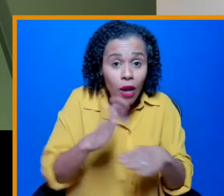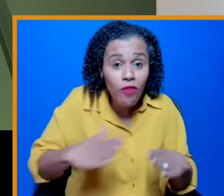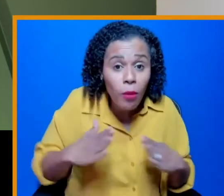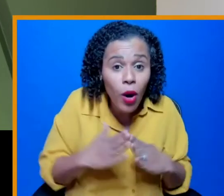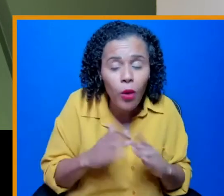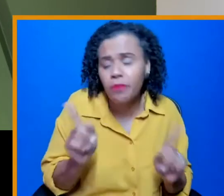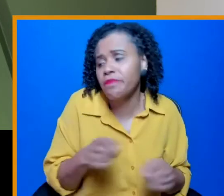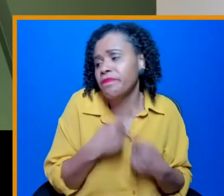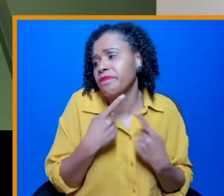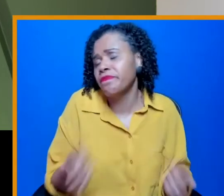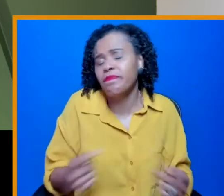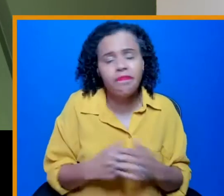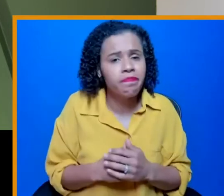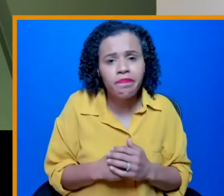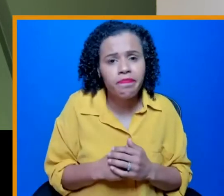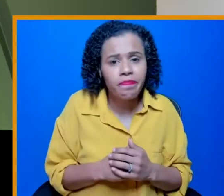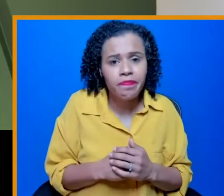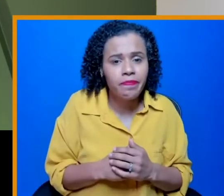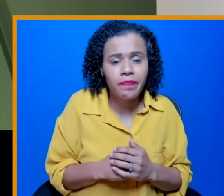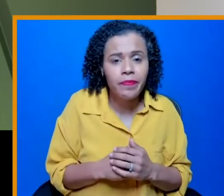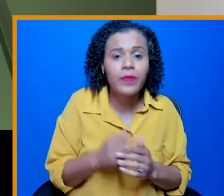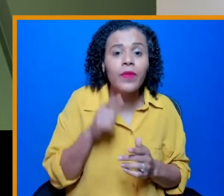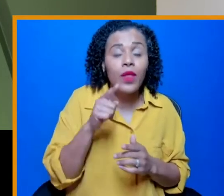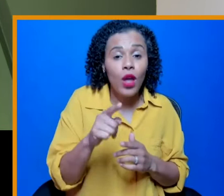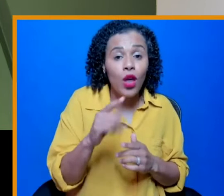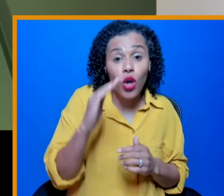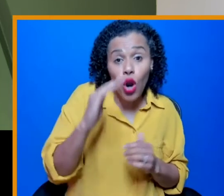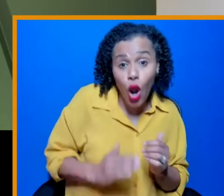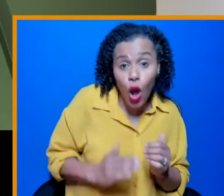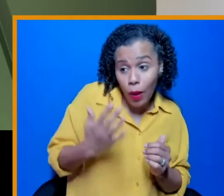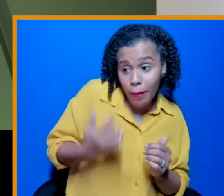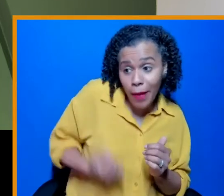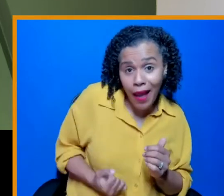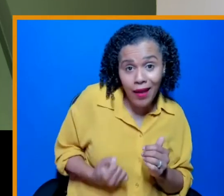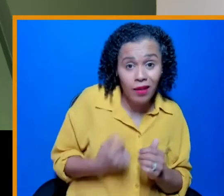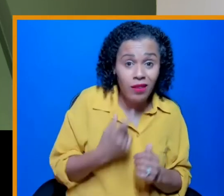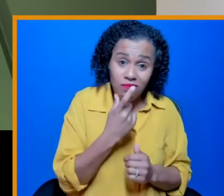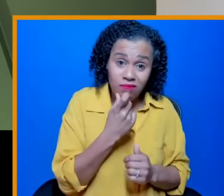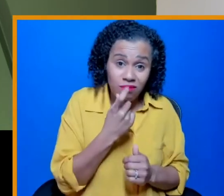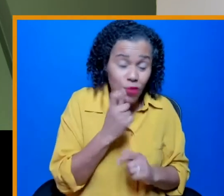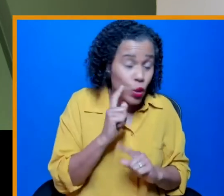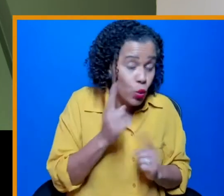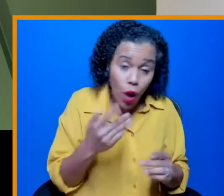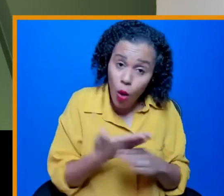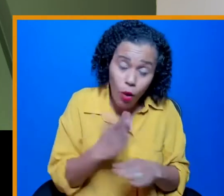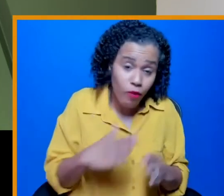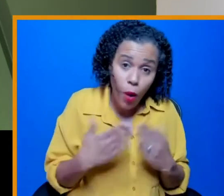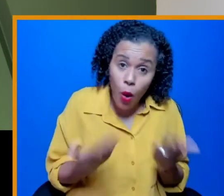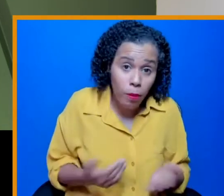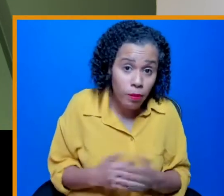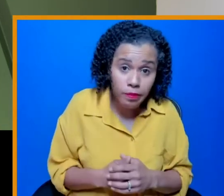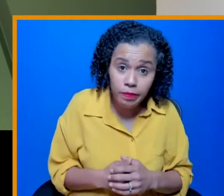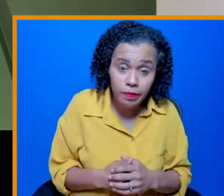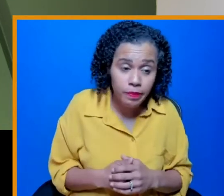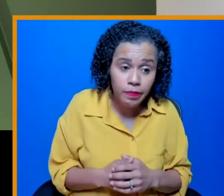not an option. And the lower your pay, the less likely you are to be able to work from home.